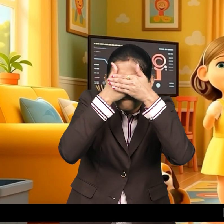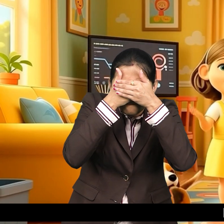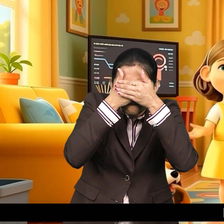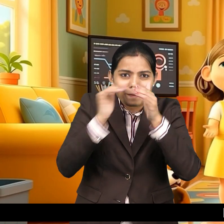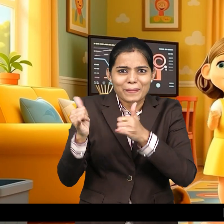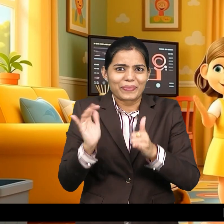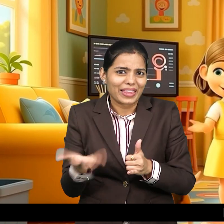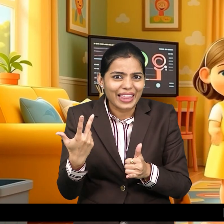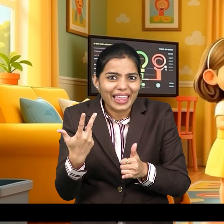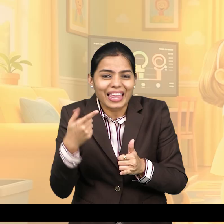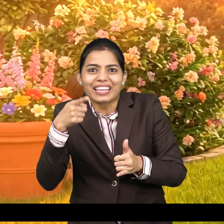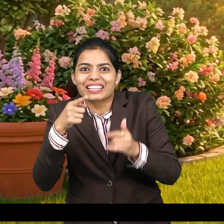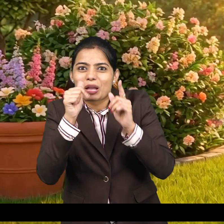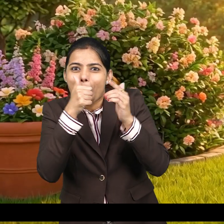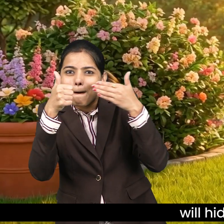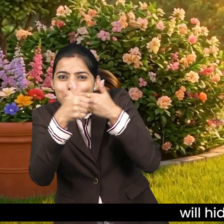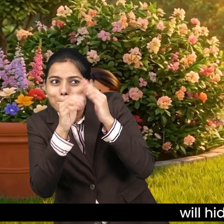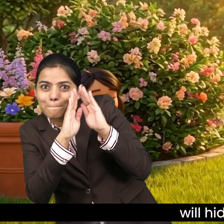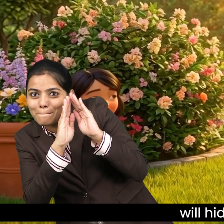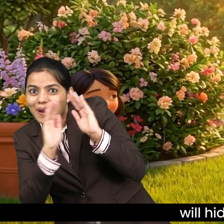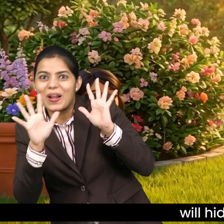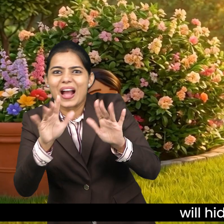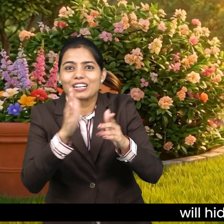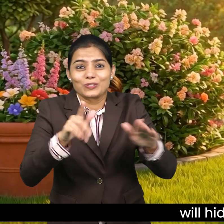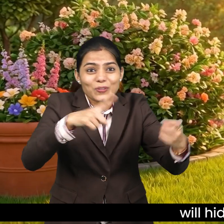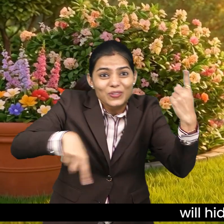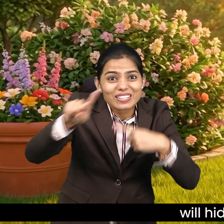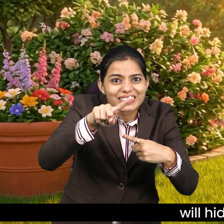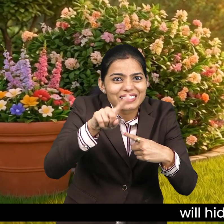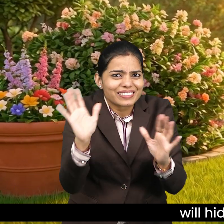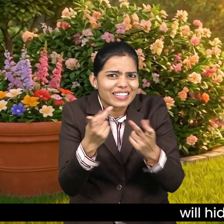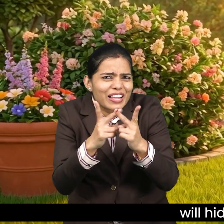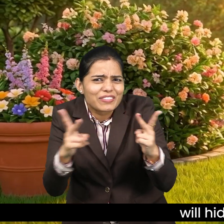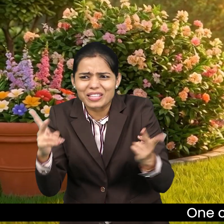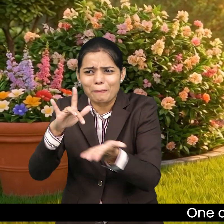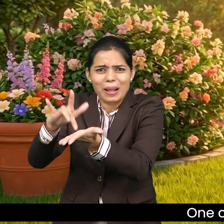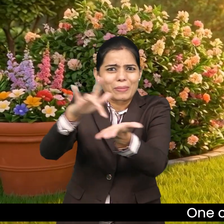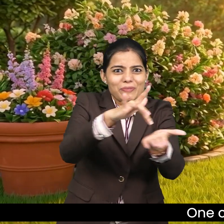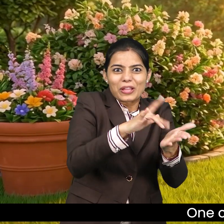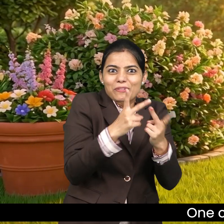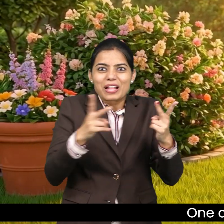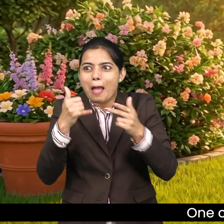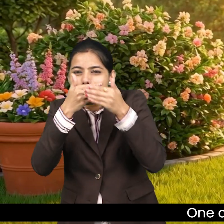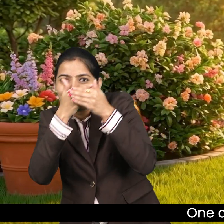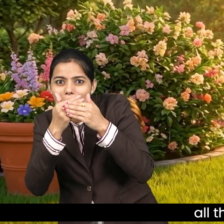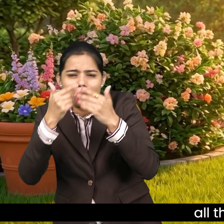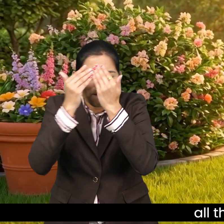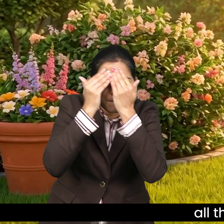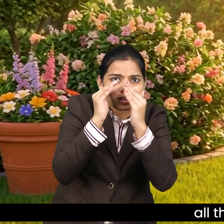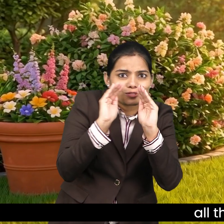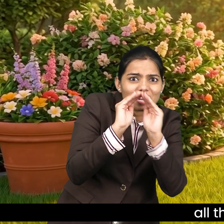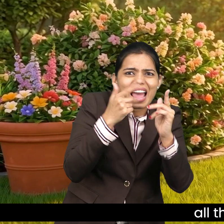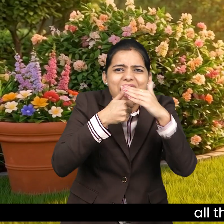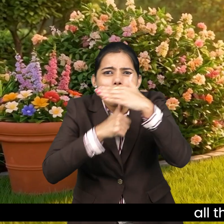Hide and seek. All children will hide in different places. One child should find out all